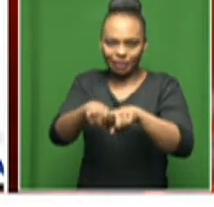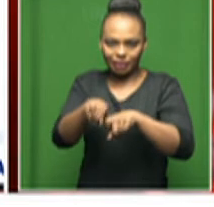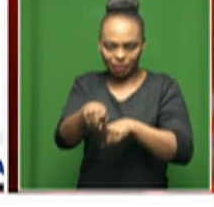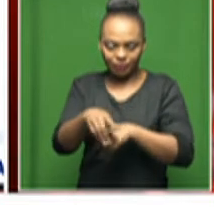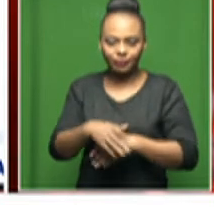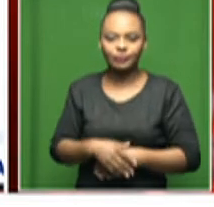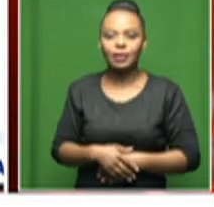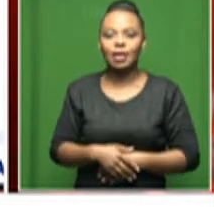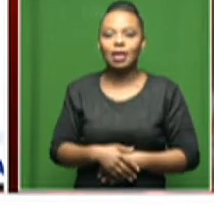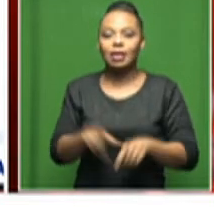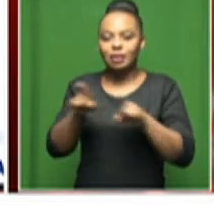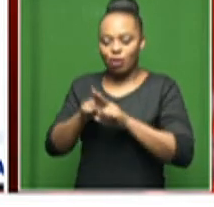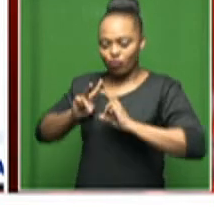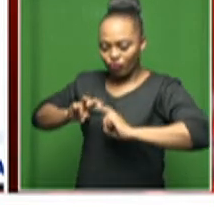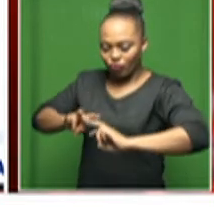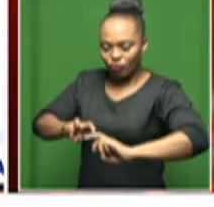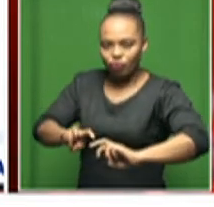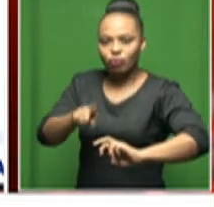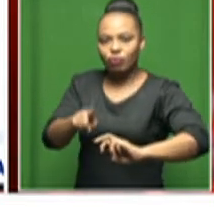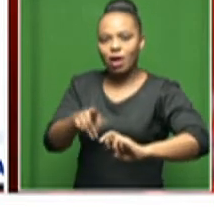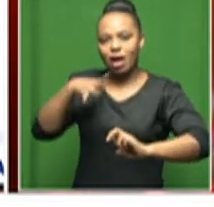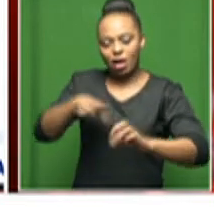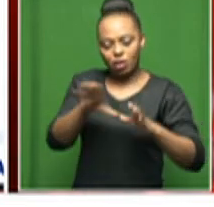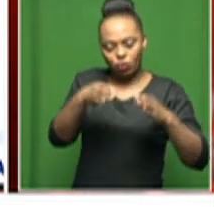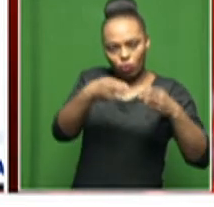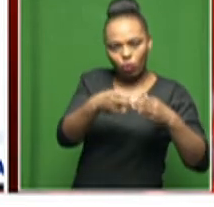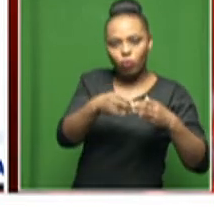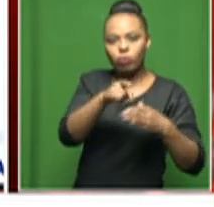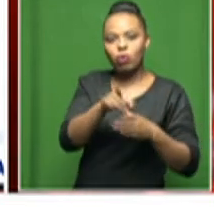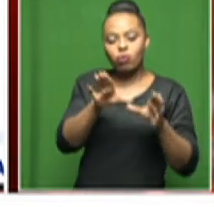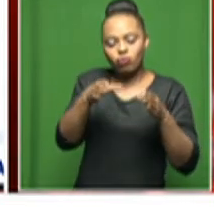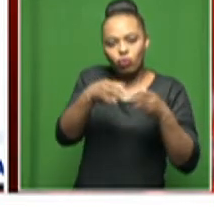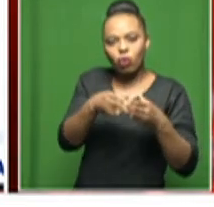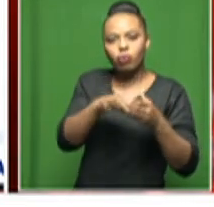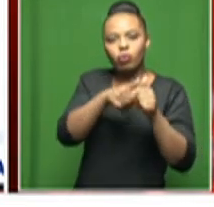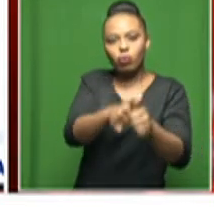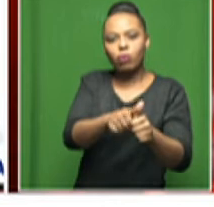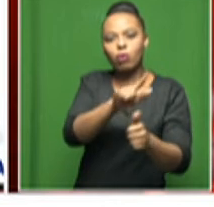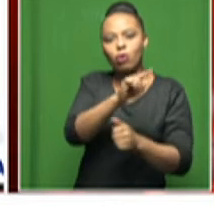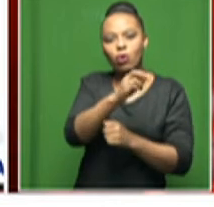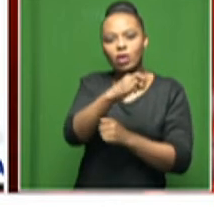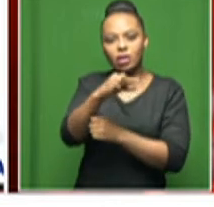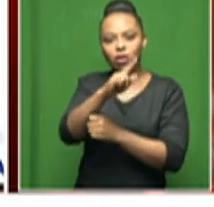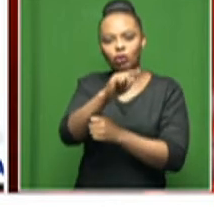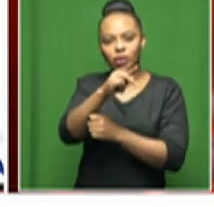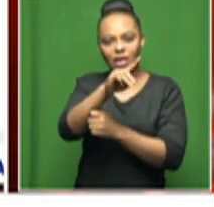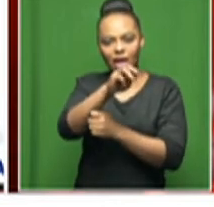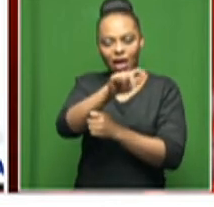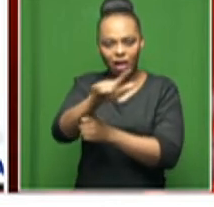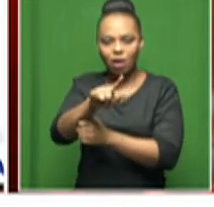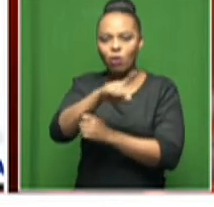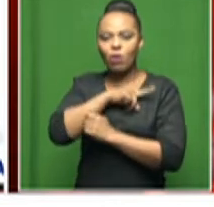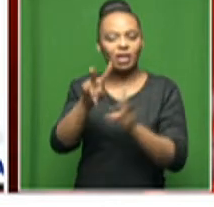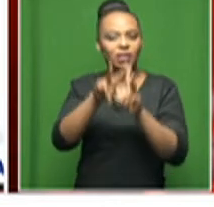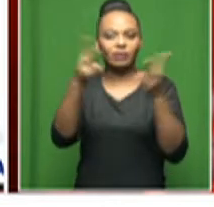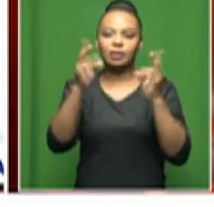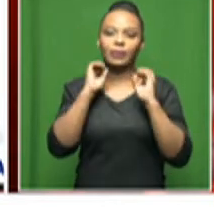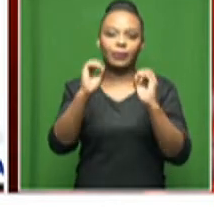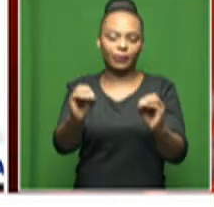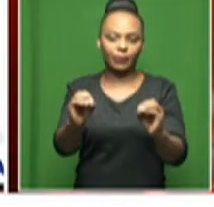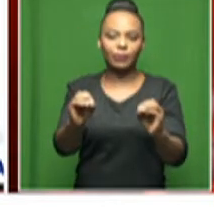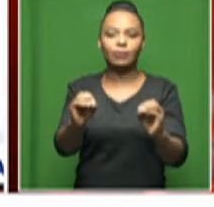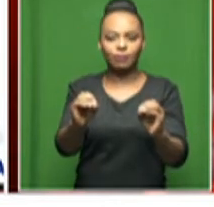study of this longitudinal group that were followed up longitudinally is there was absolutely no difference